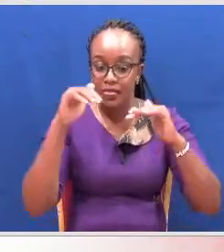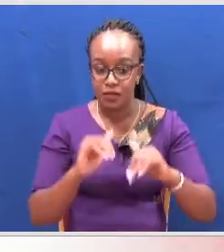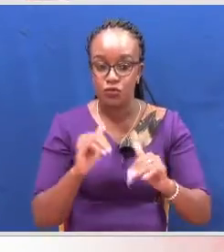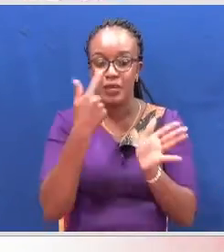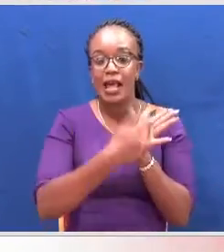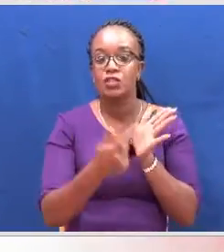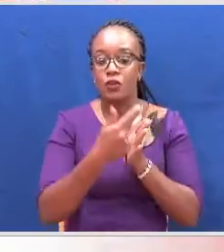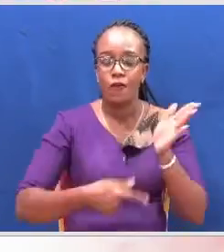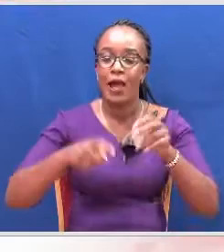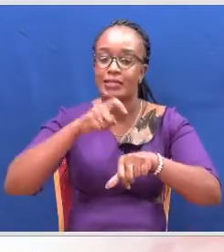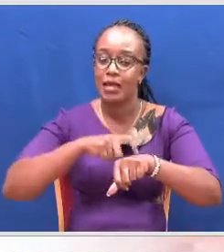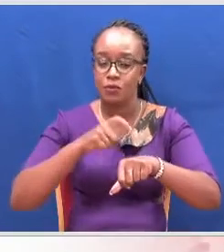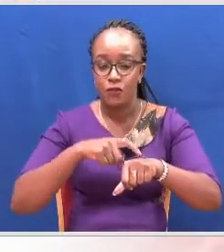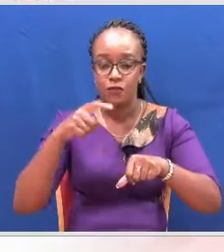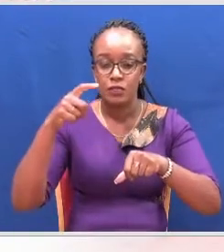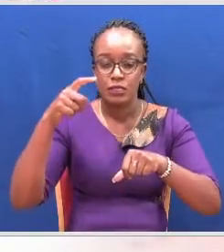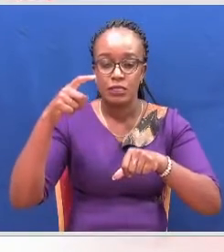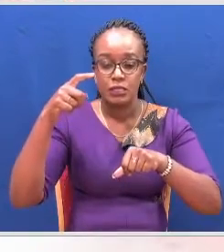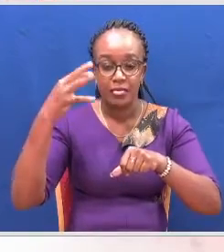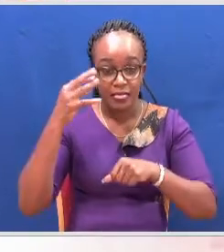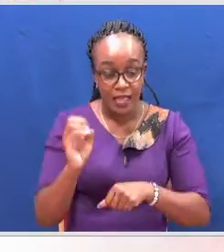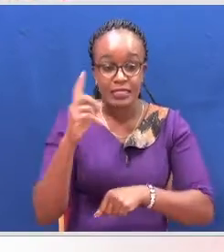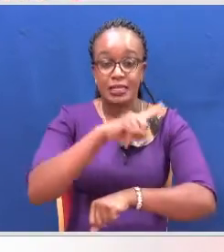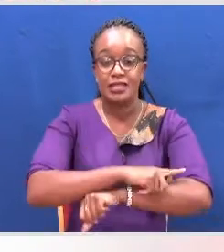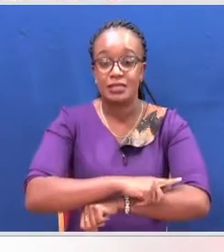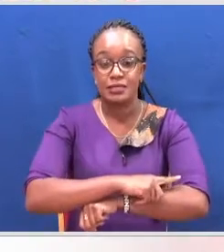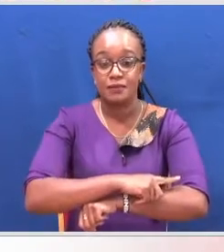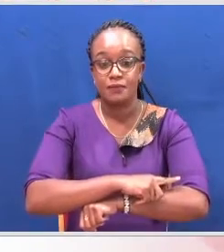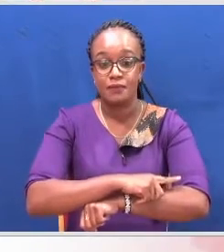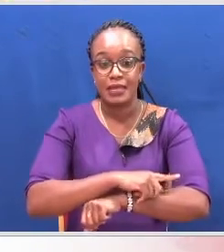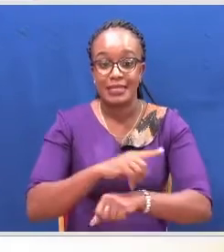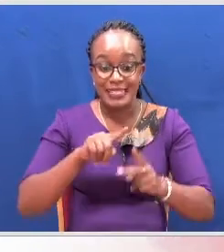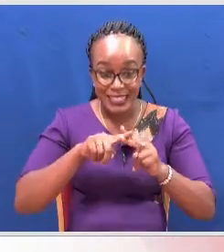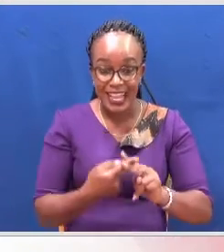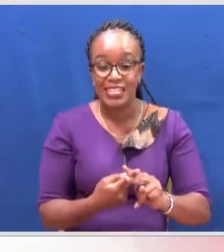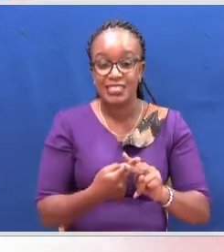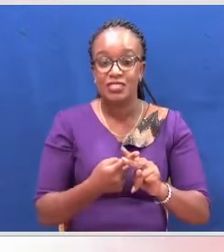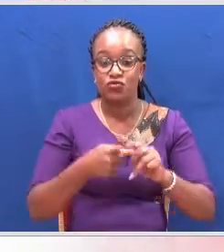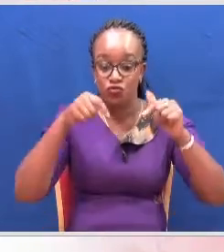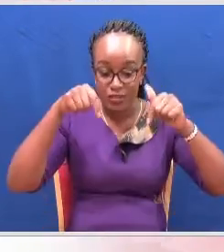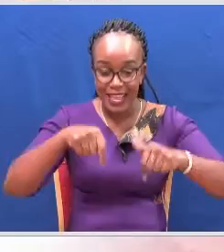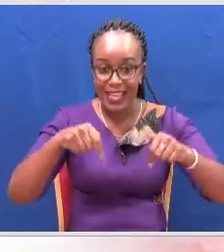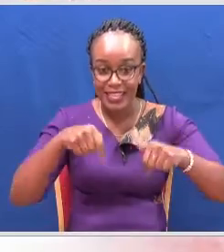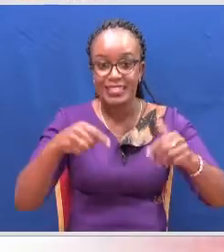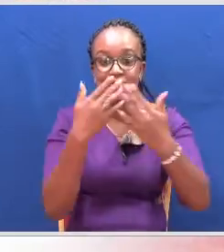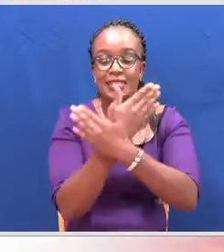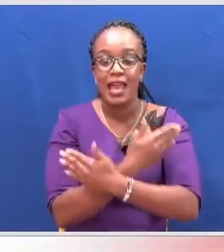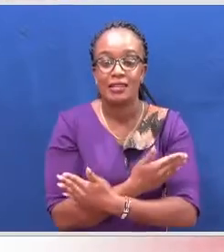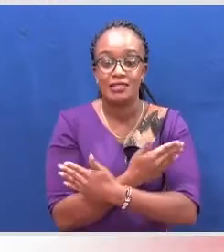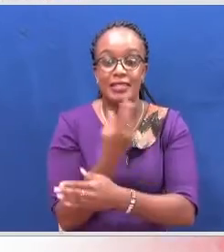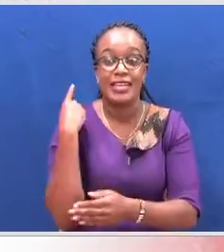for a period of 30 days, effective midnight on this 12th